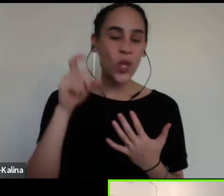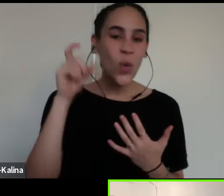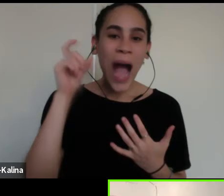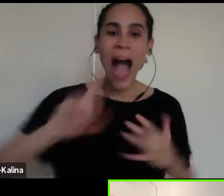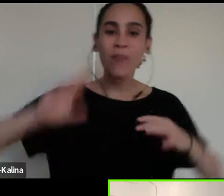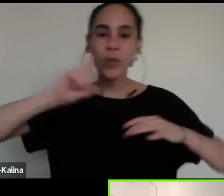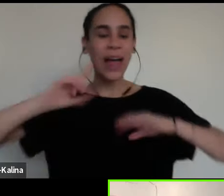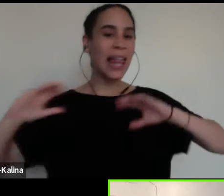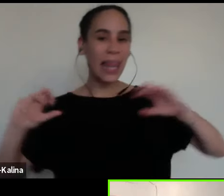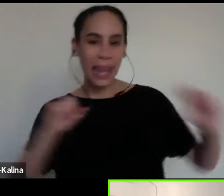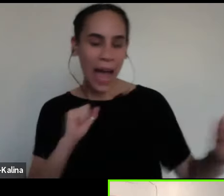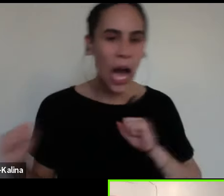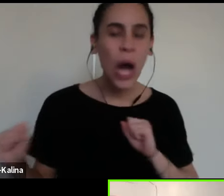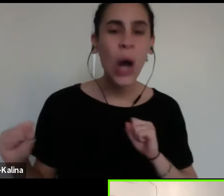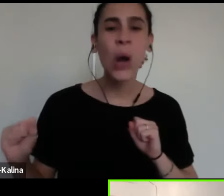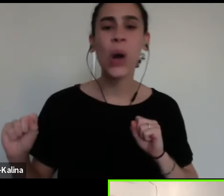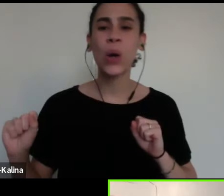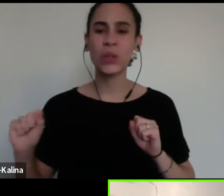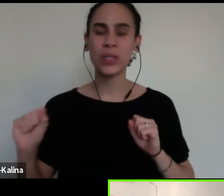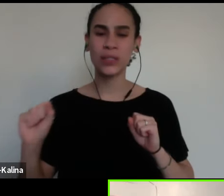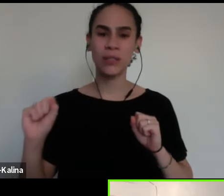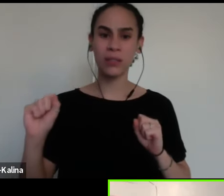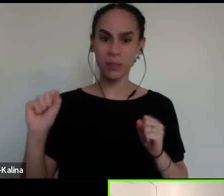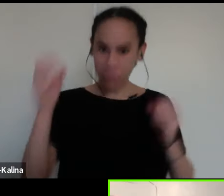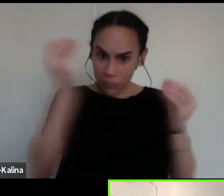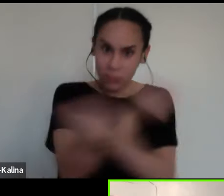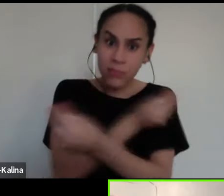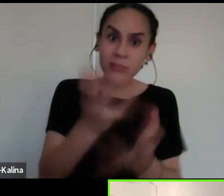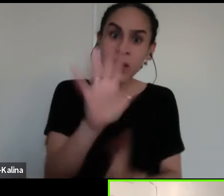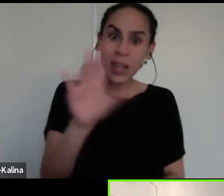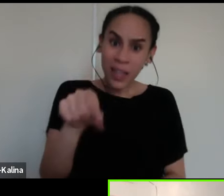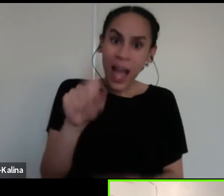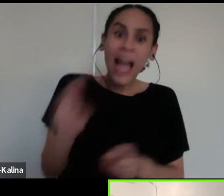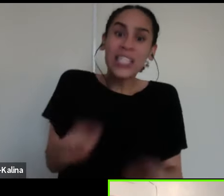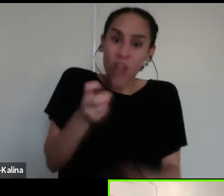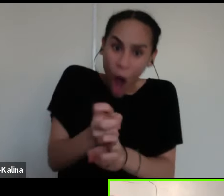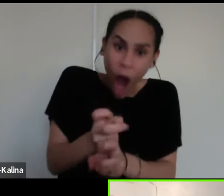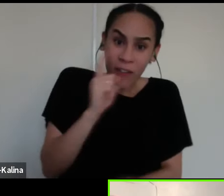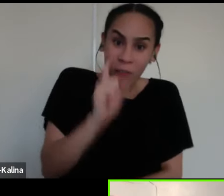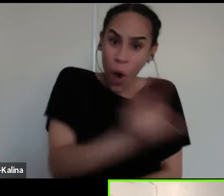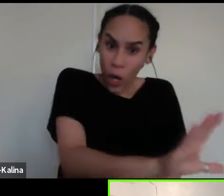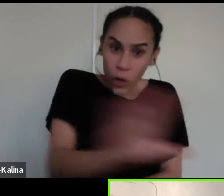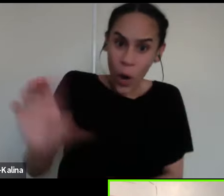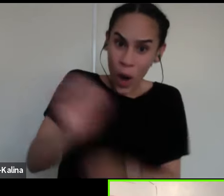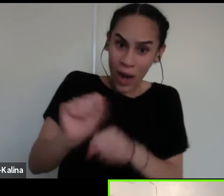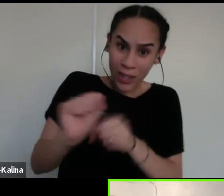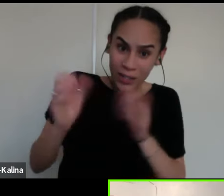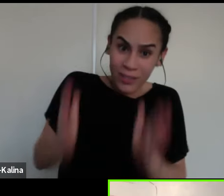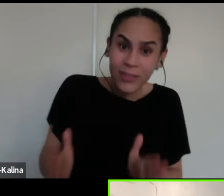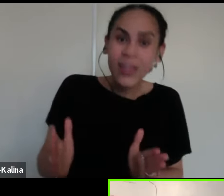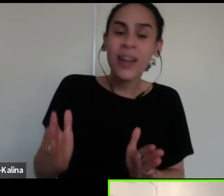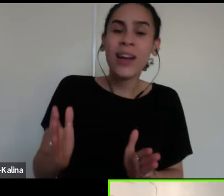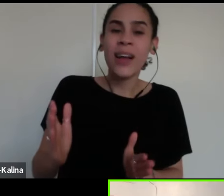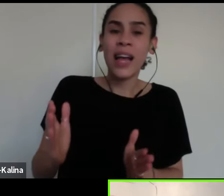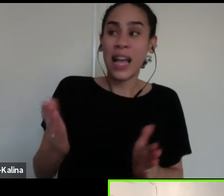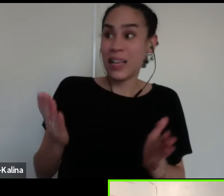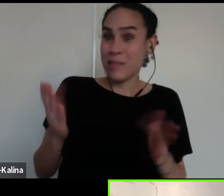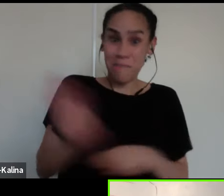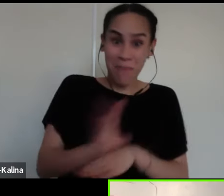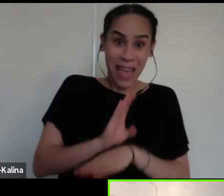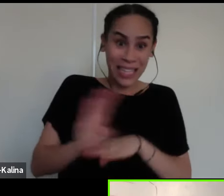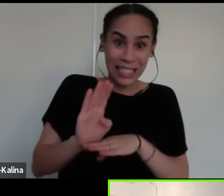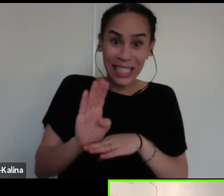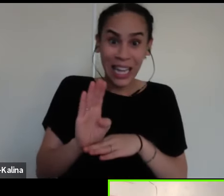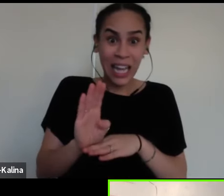like, this is hard for your people, and the way that you're doing business today is not helping